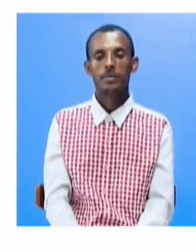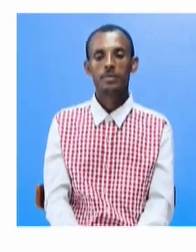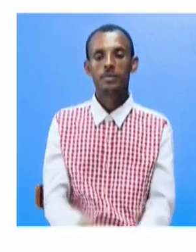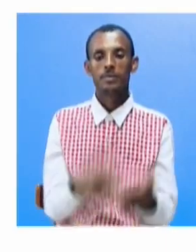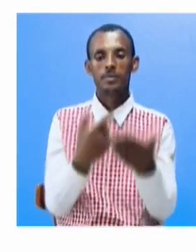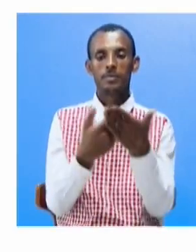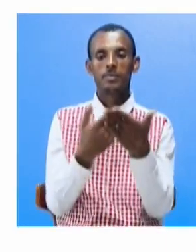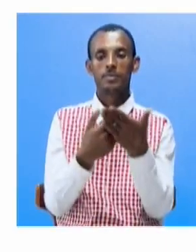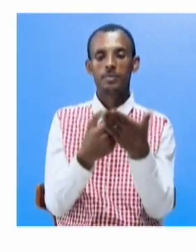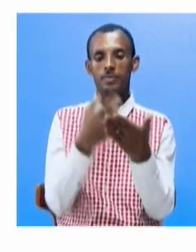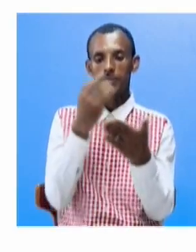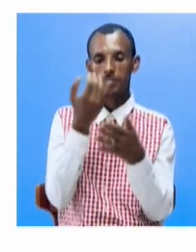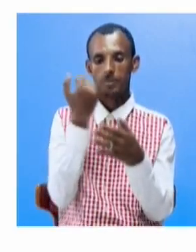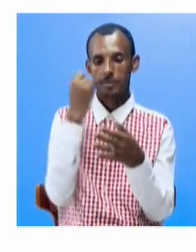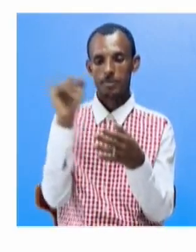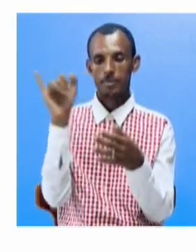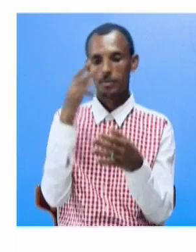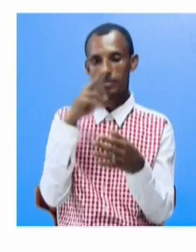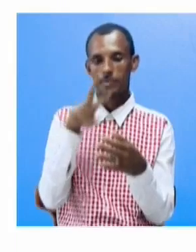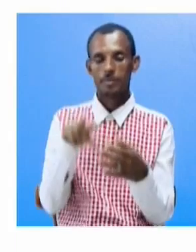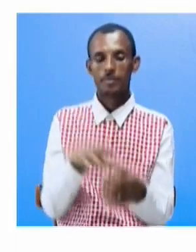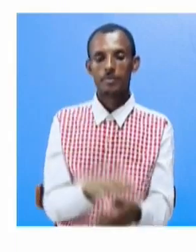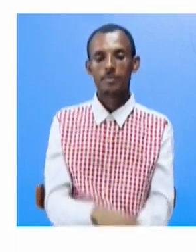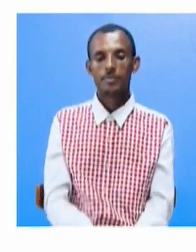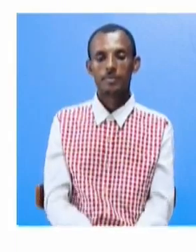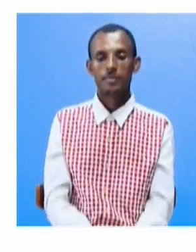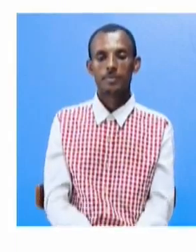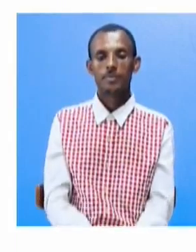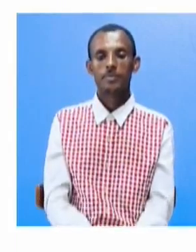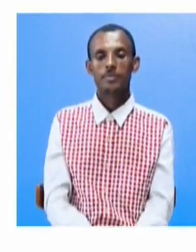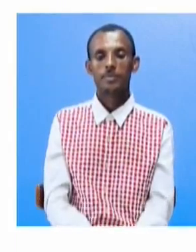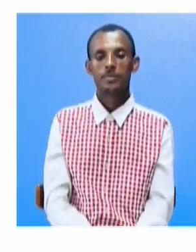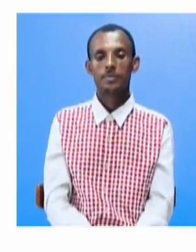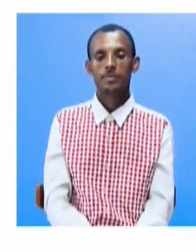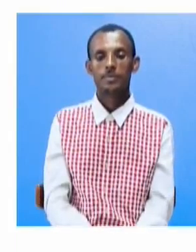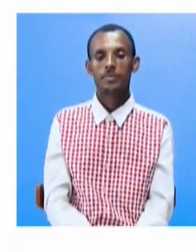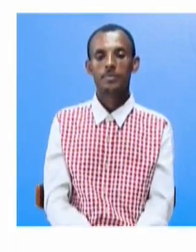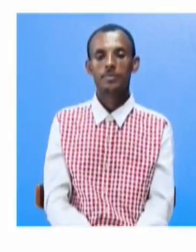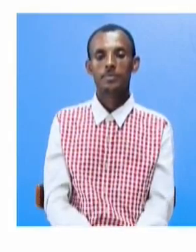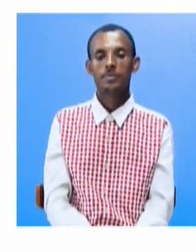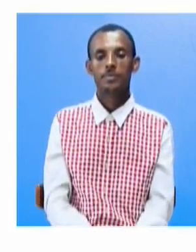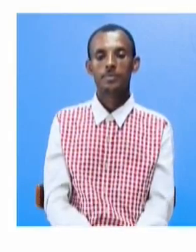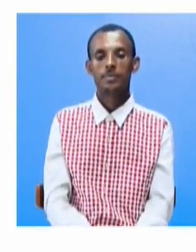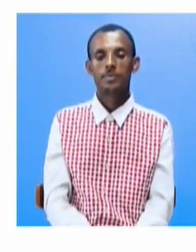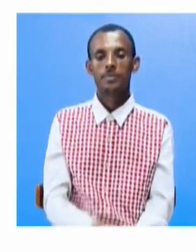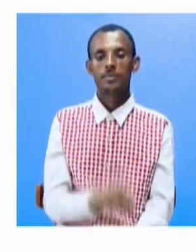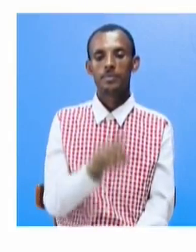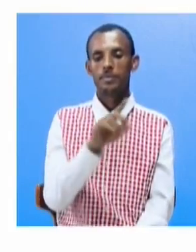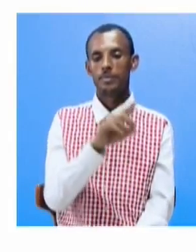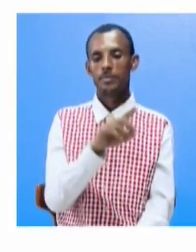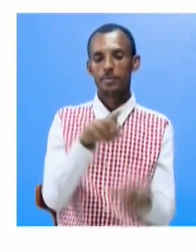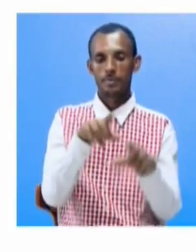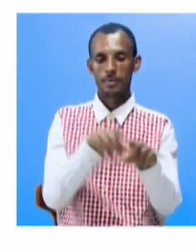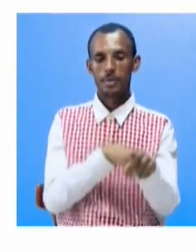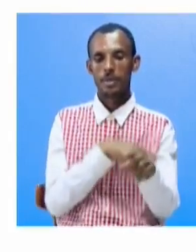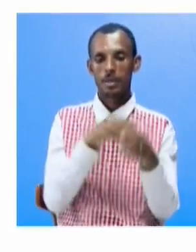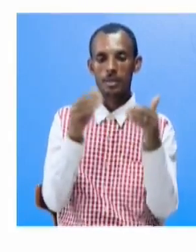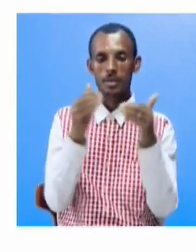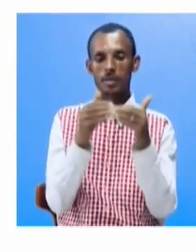here the semicircle is given, this one, and this length is given